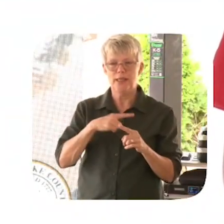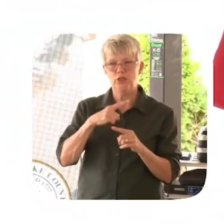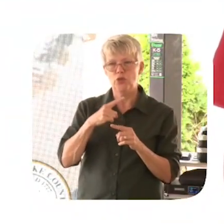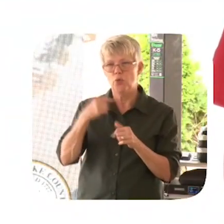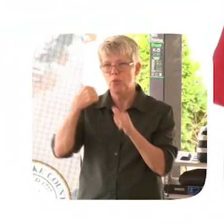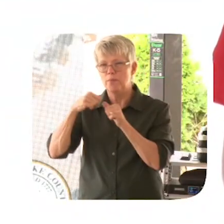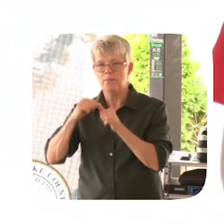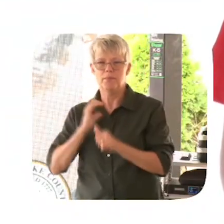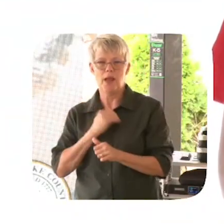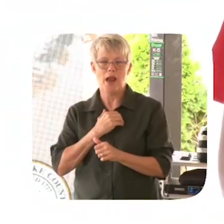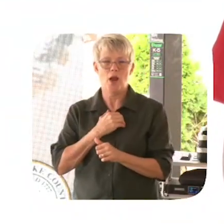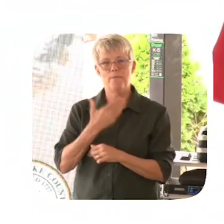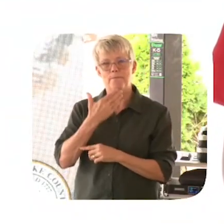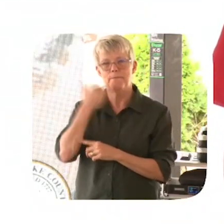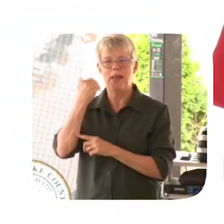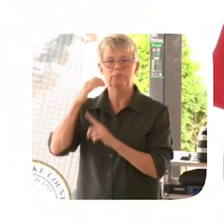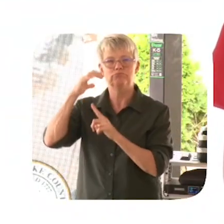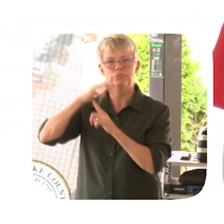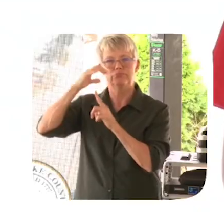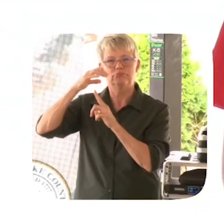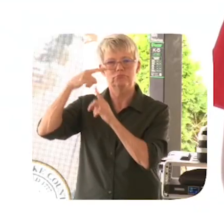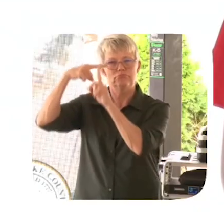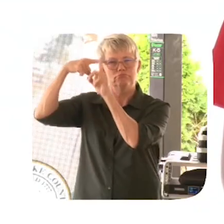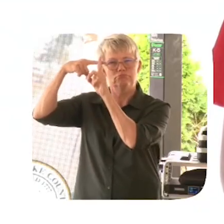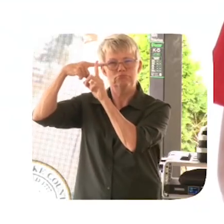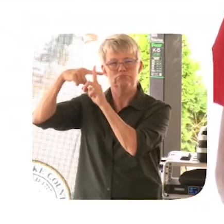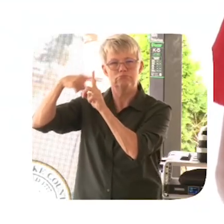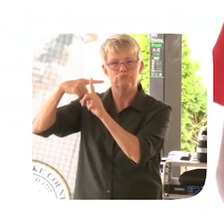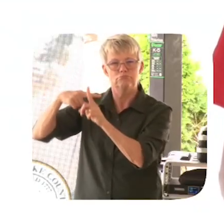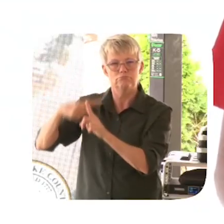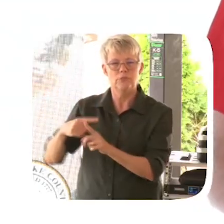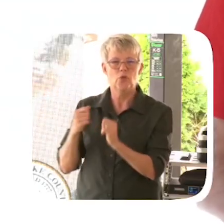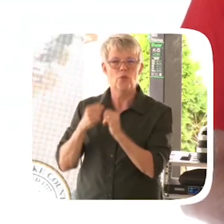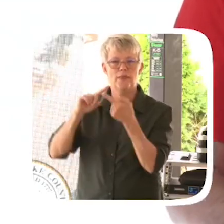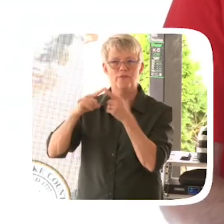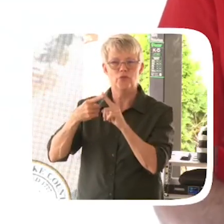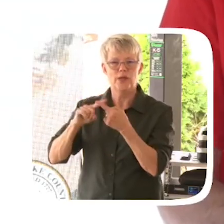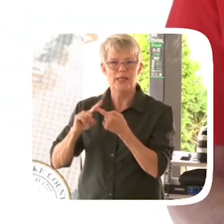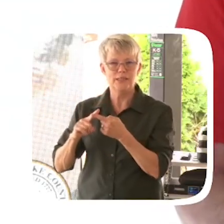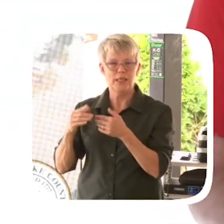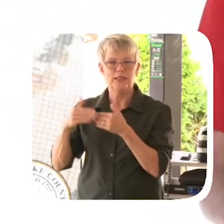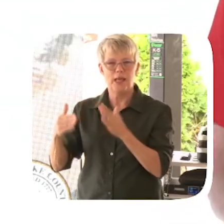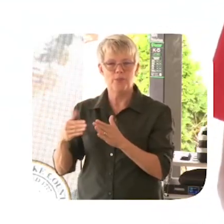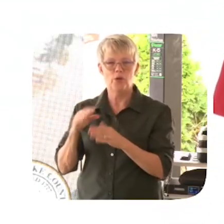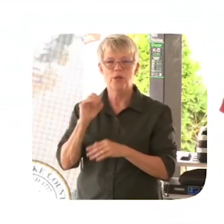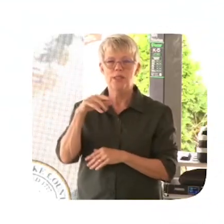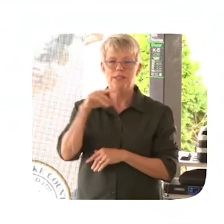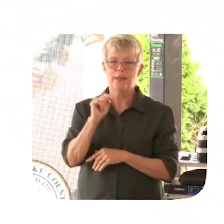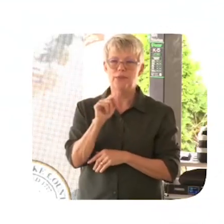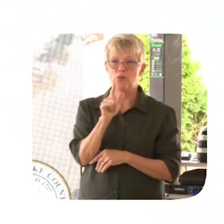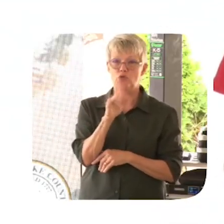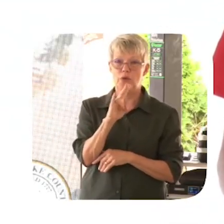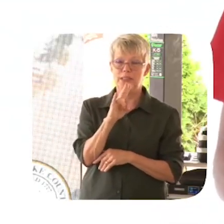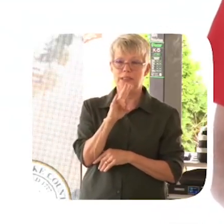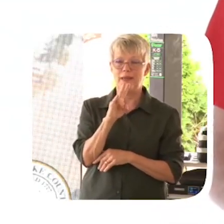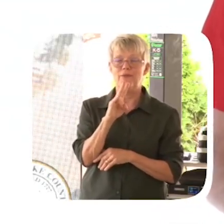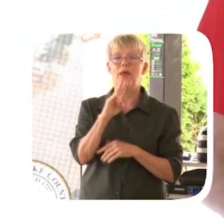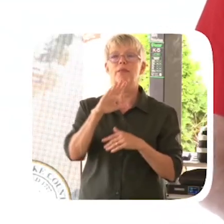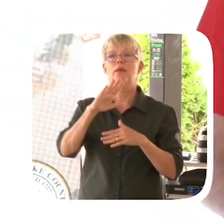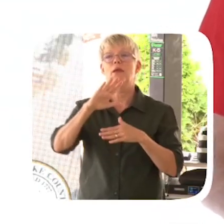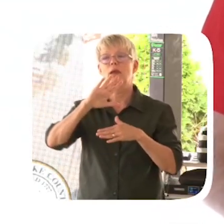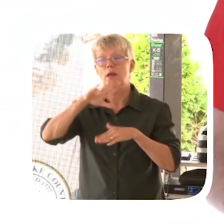best we saw in our community and in our friends and neighbors. As the night of September 27th gave way to the morning light of